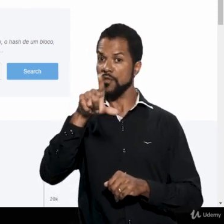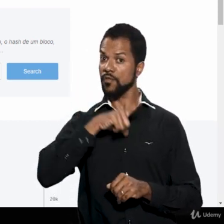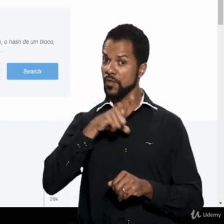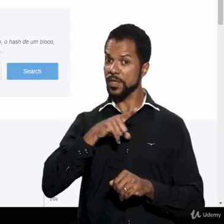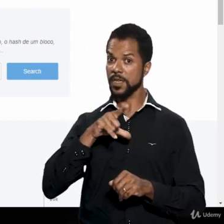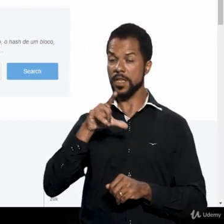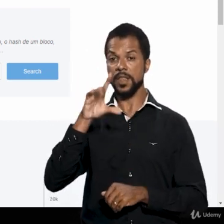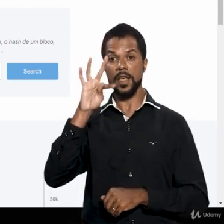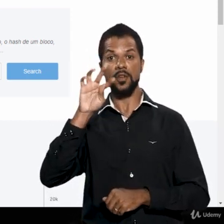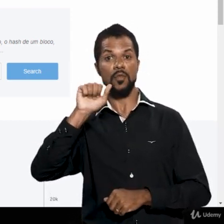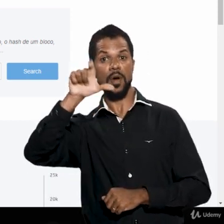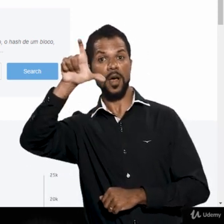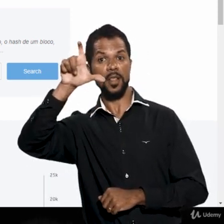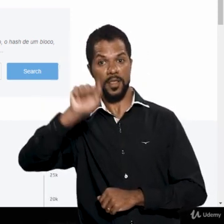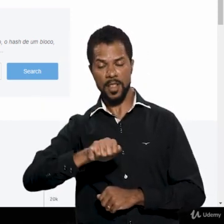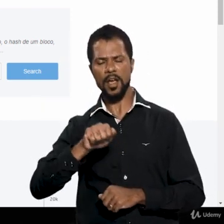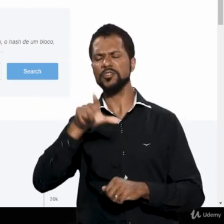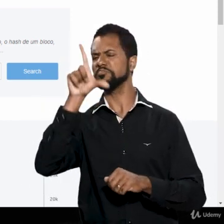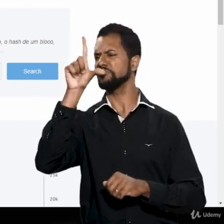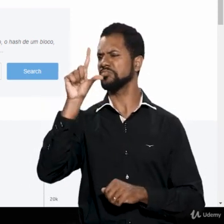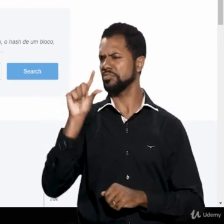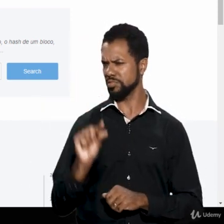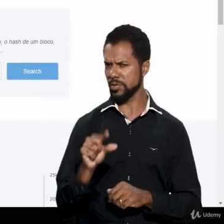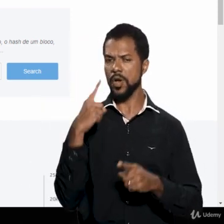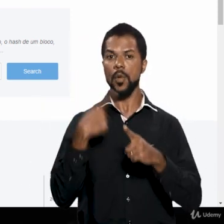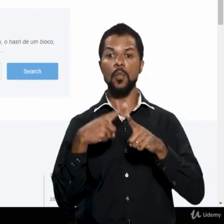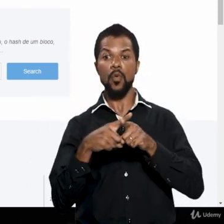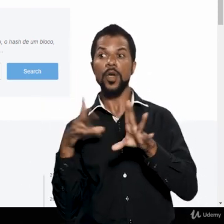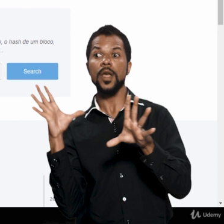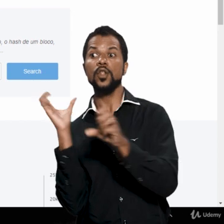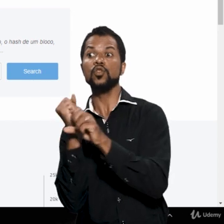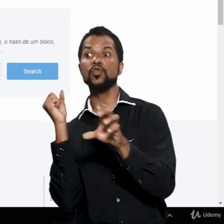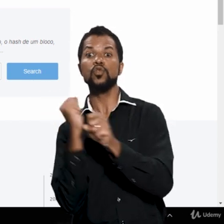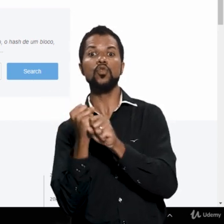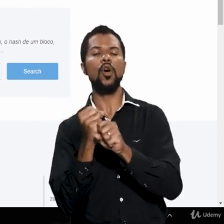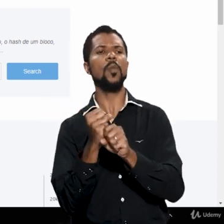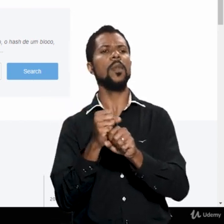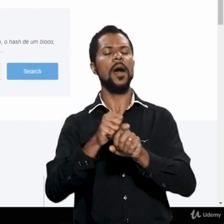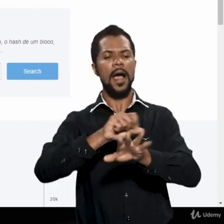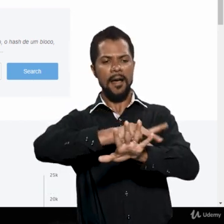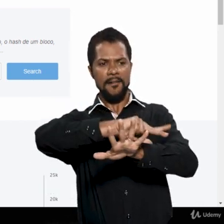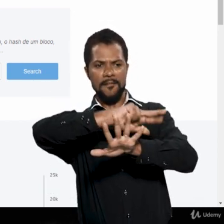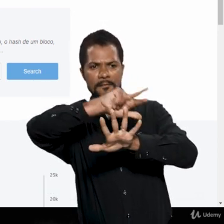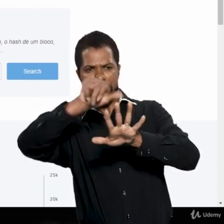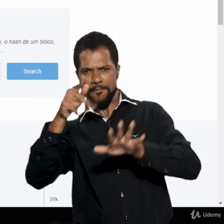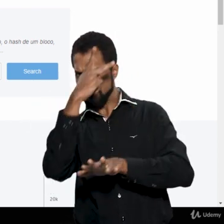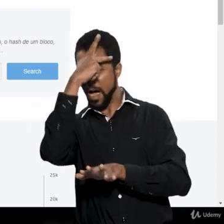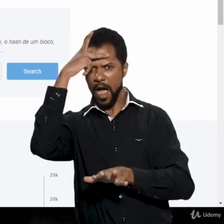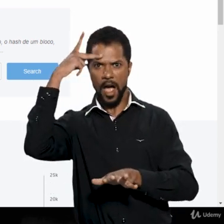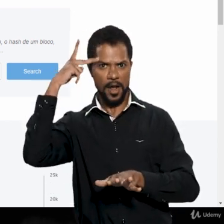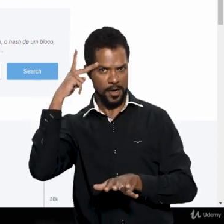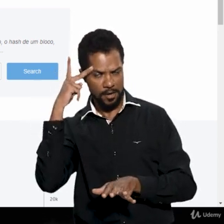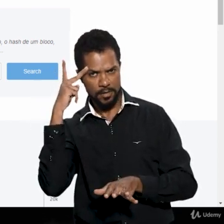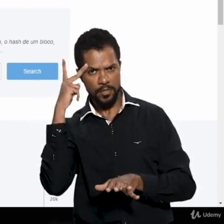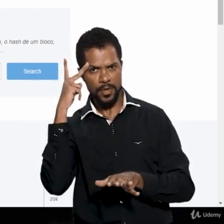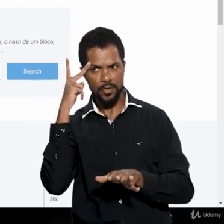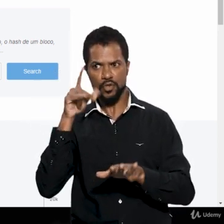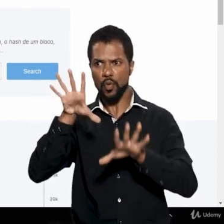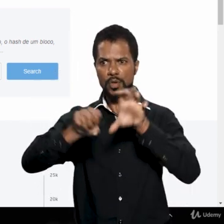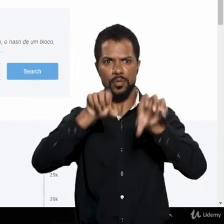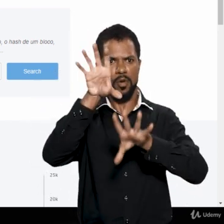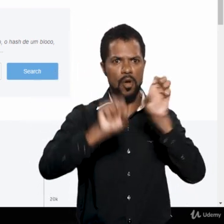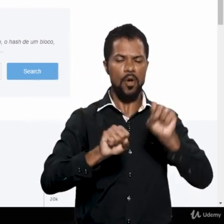blockchain, your fee is really small. They put all of these fees in a